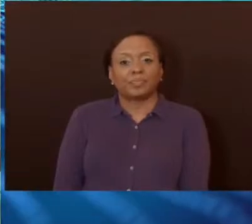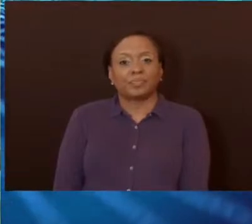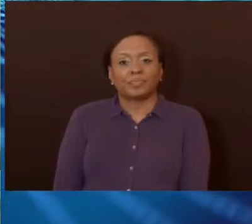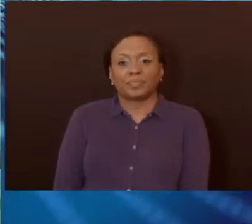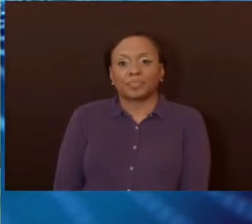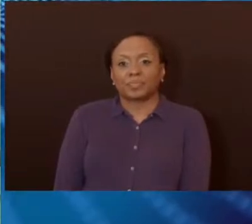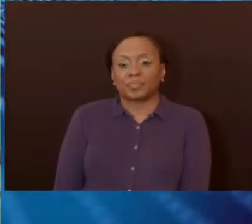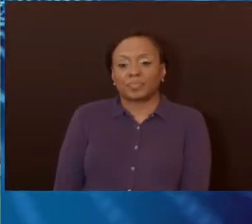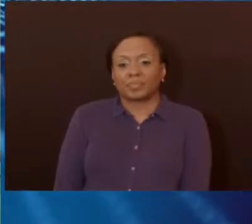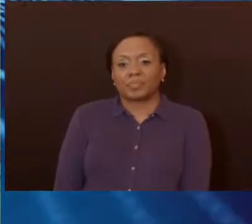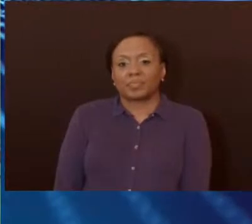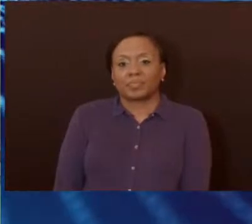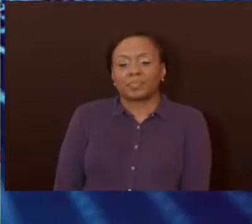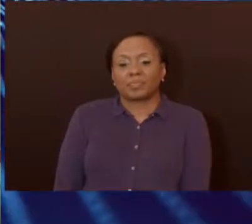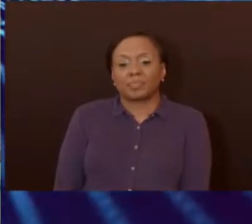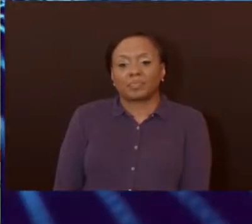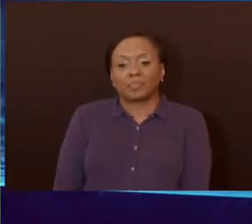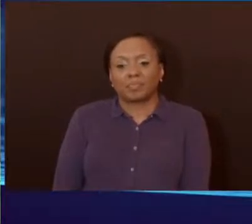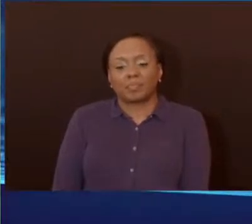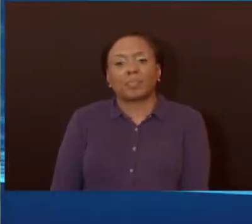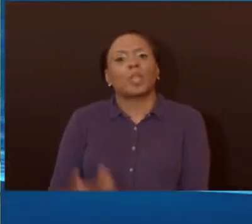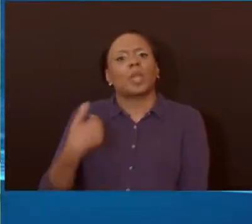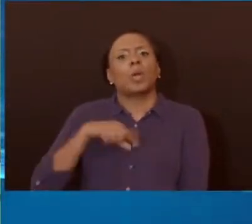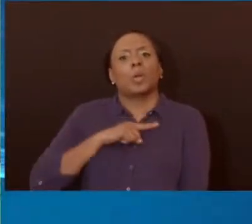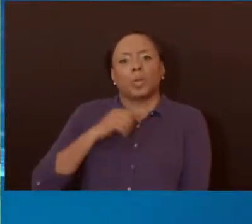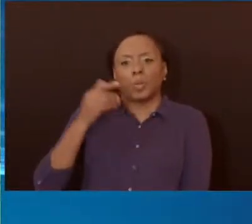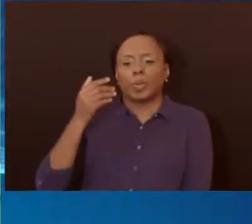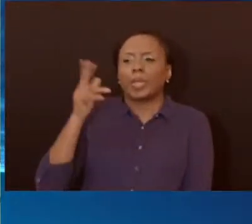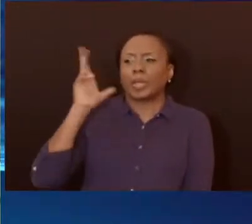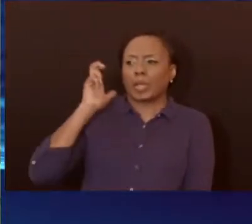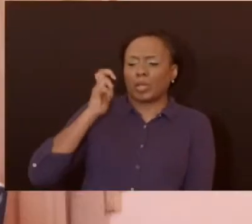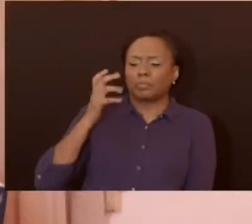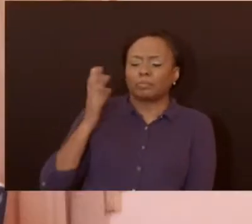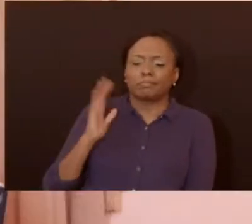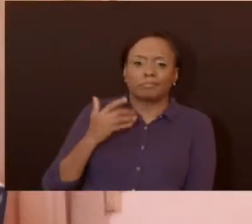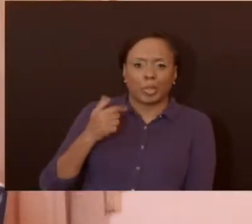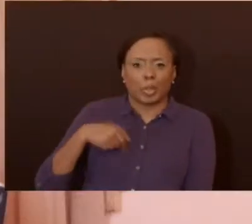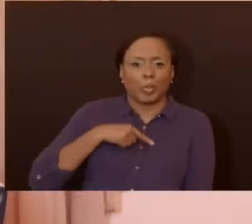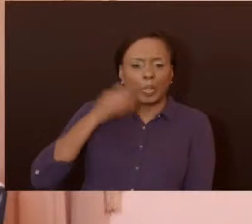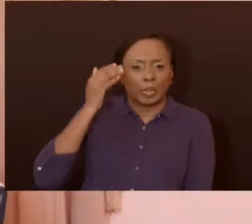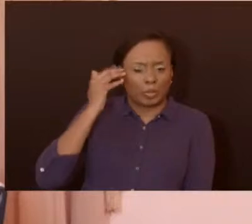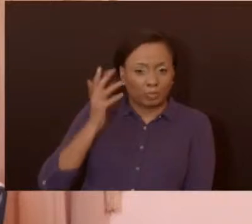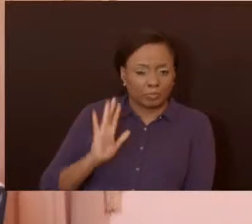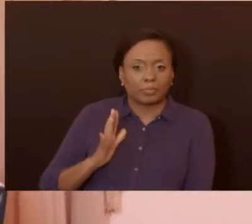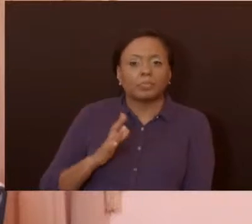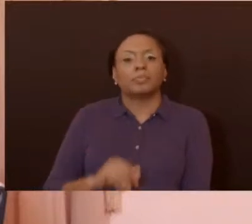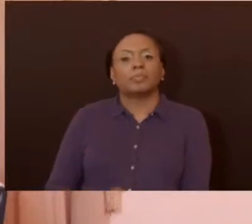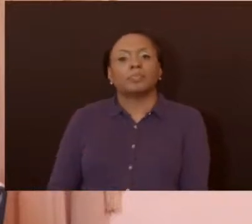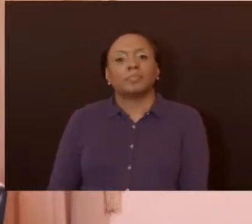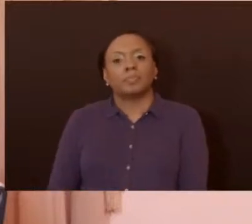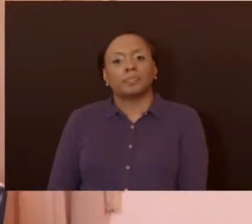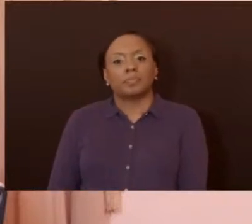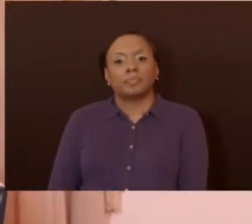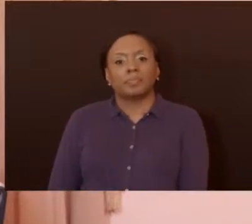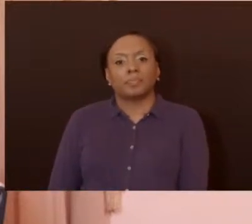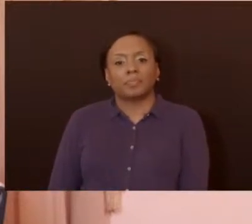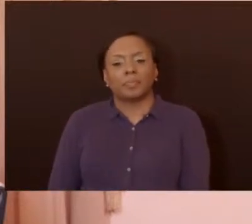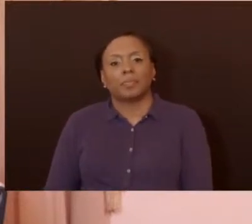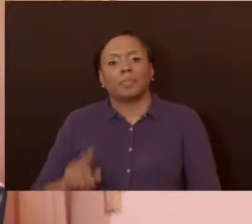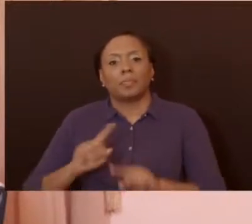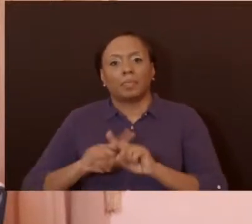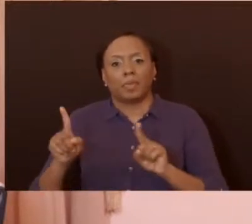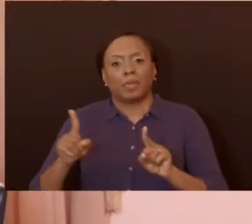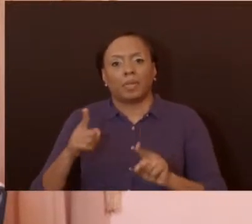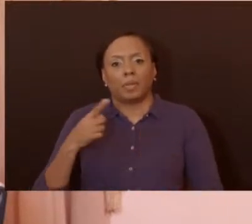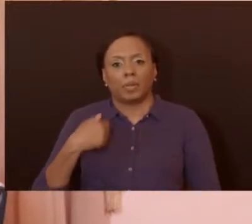It certainly is something that we are aware of. And I know that the approach of the Prime Minister and the Cabinet COVID Subcommittee is